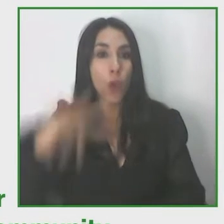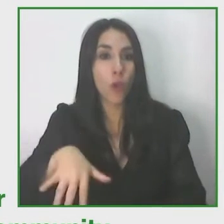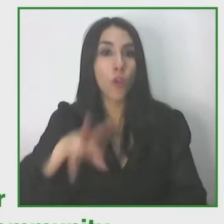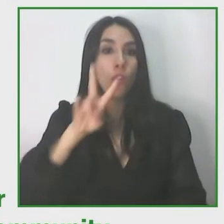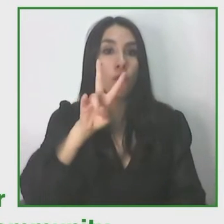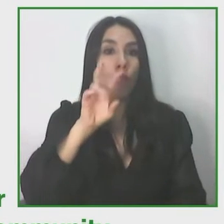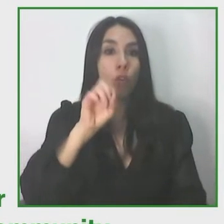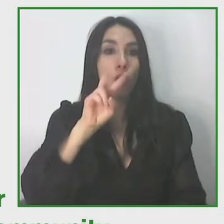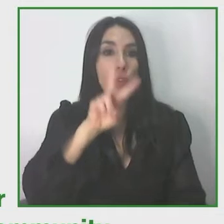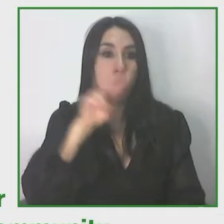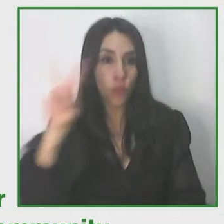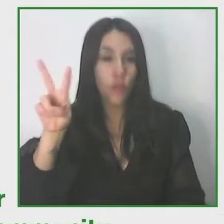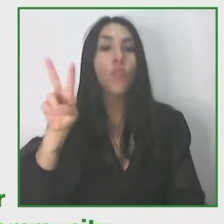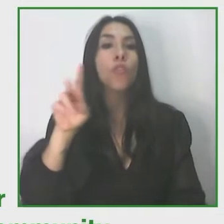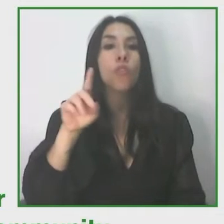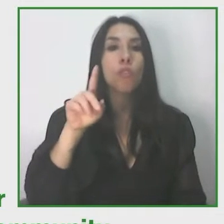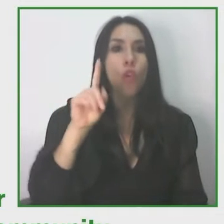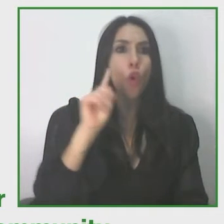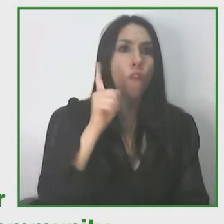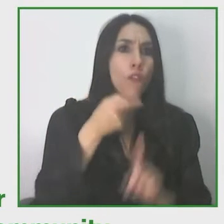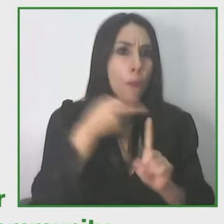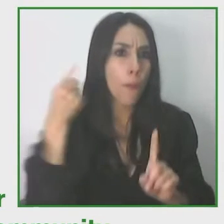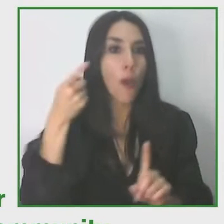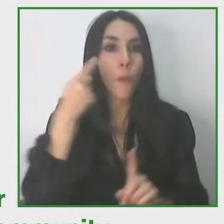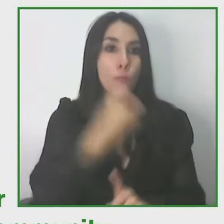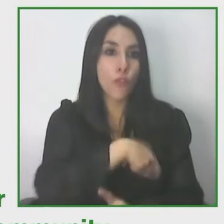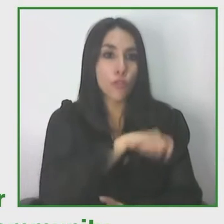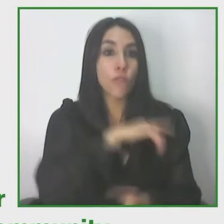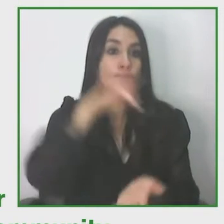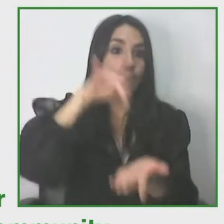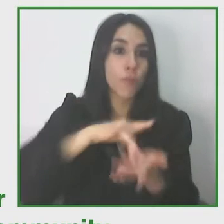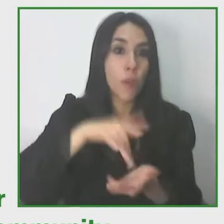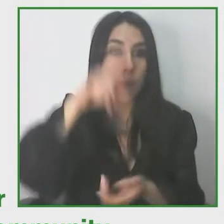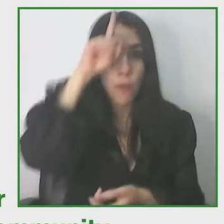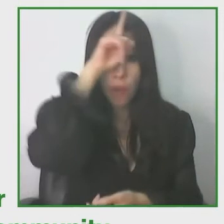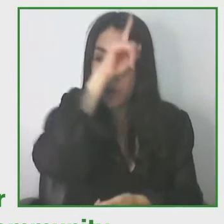I could be, I could be free